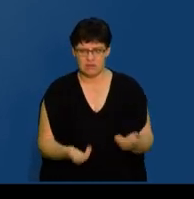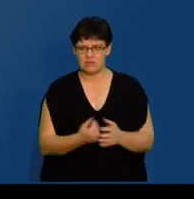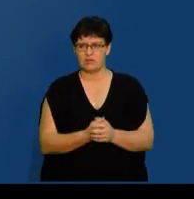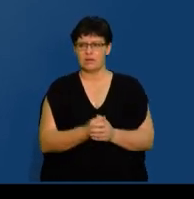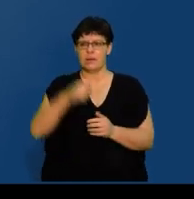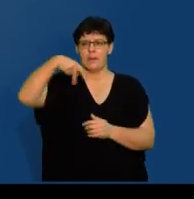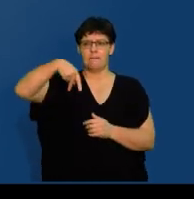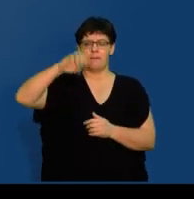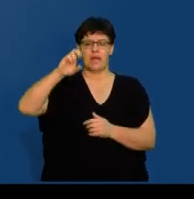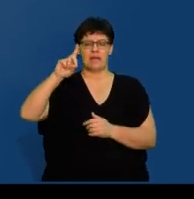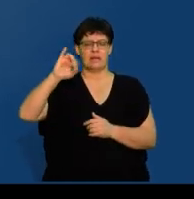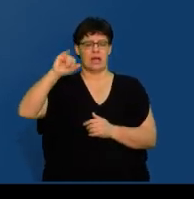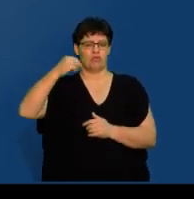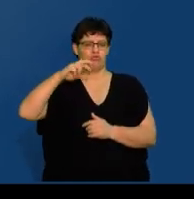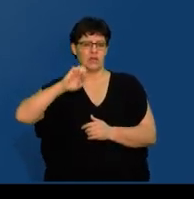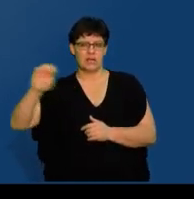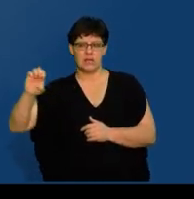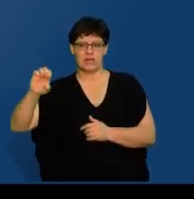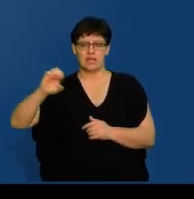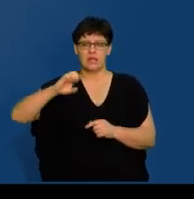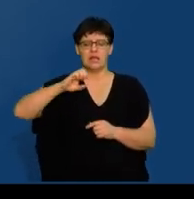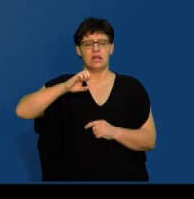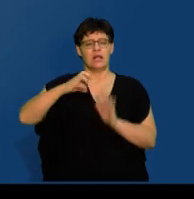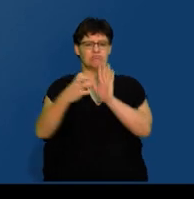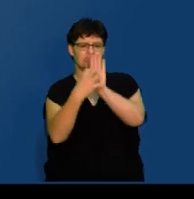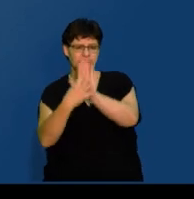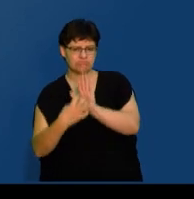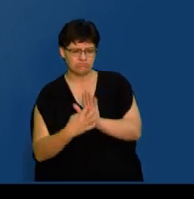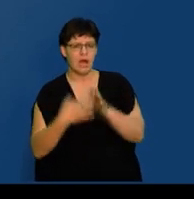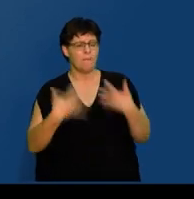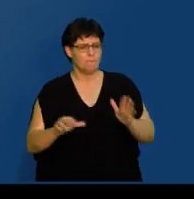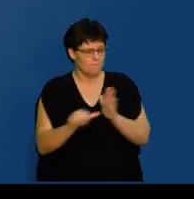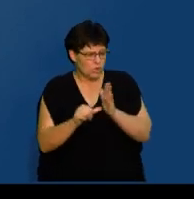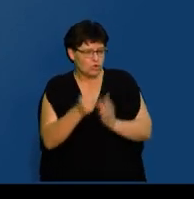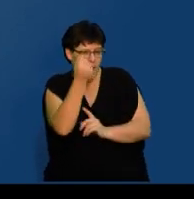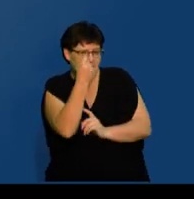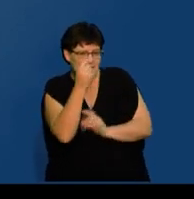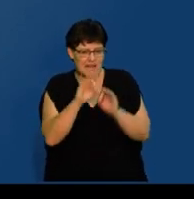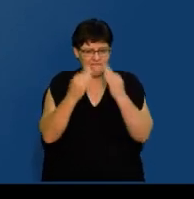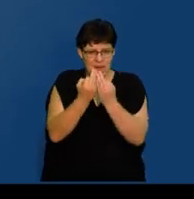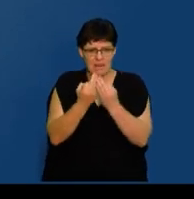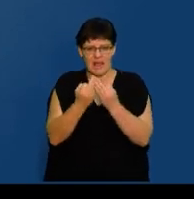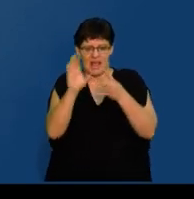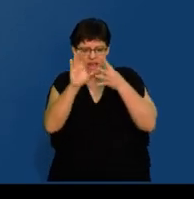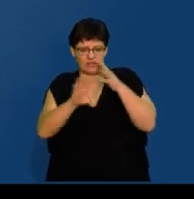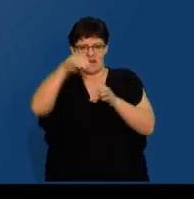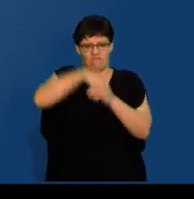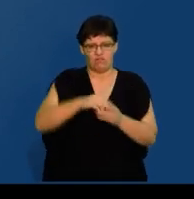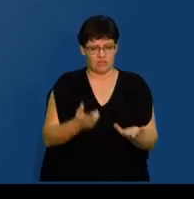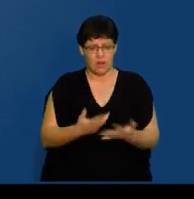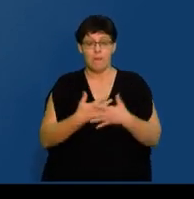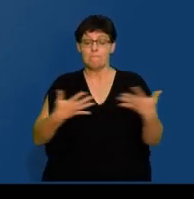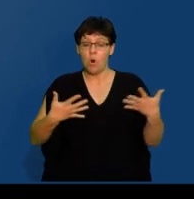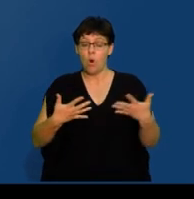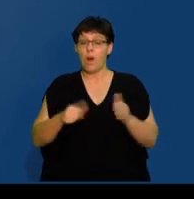an important component of understanding the inheritance of characteristics in a family. More important than genetic